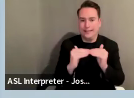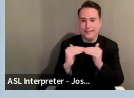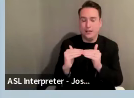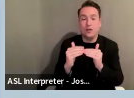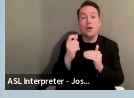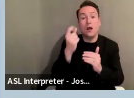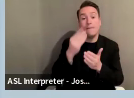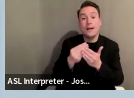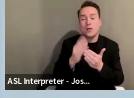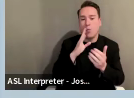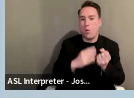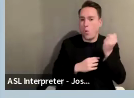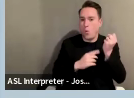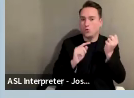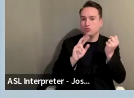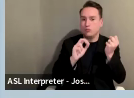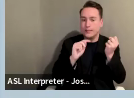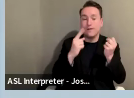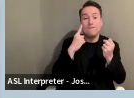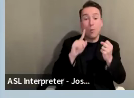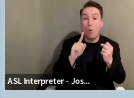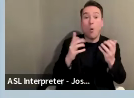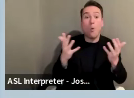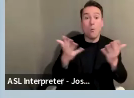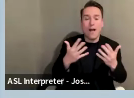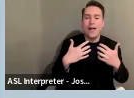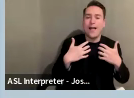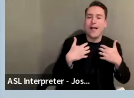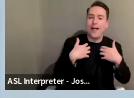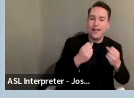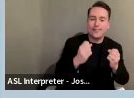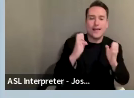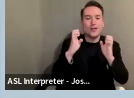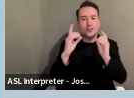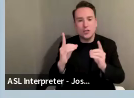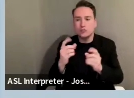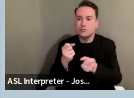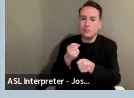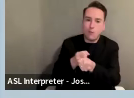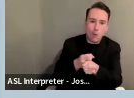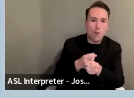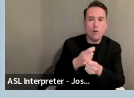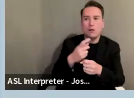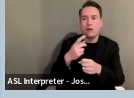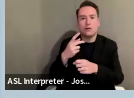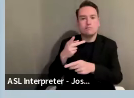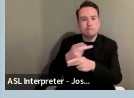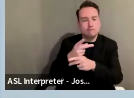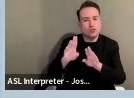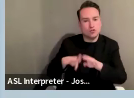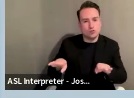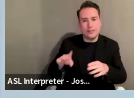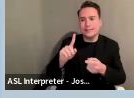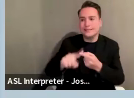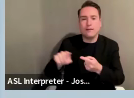trust for the health, education, maintenance, and support of my kids until age 25 or 30. So that